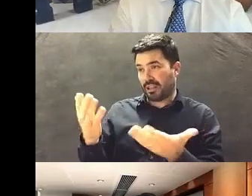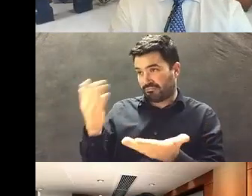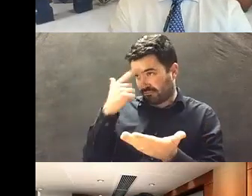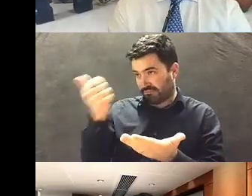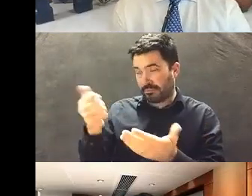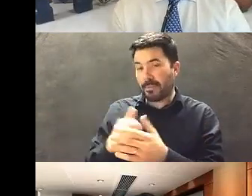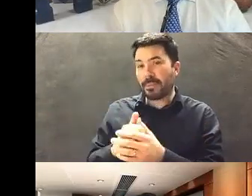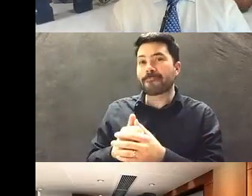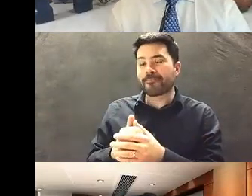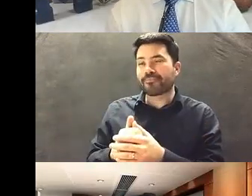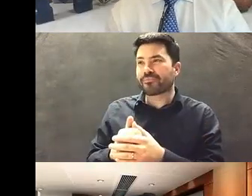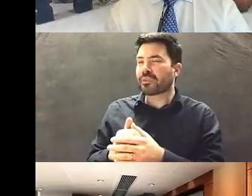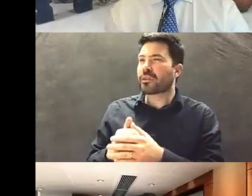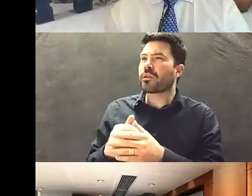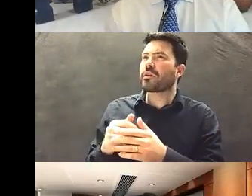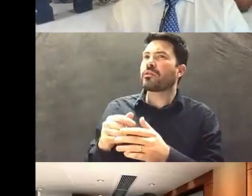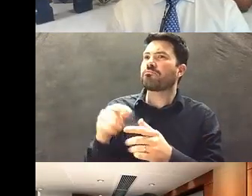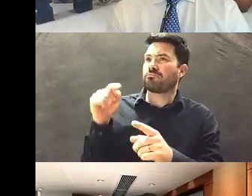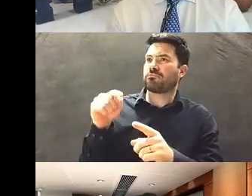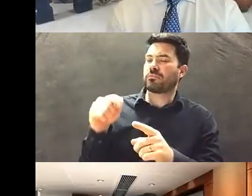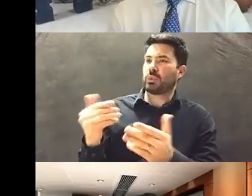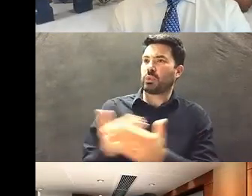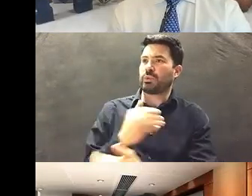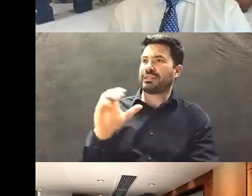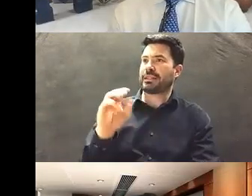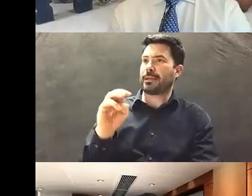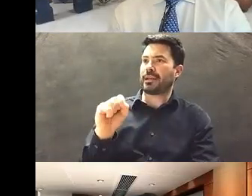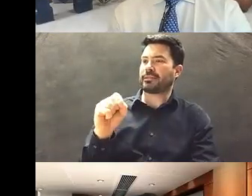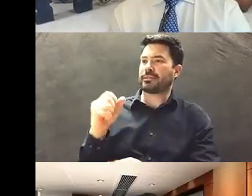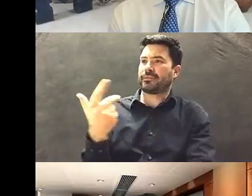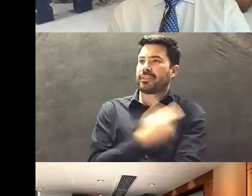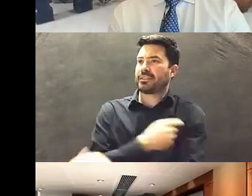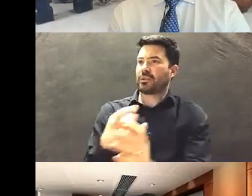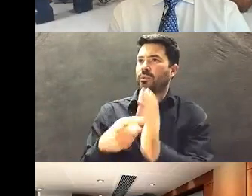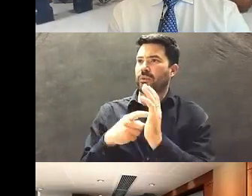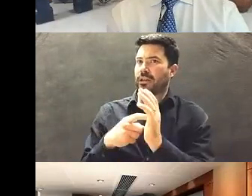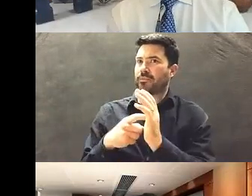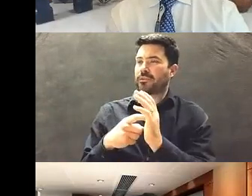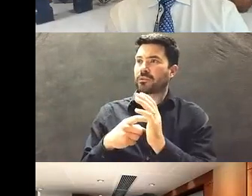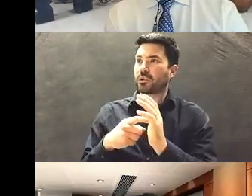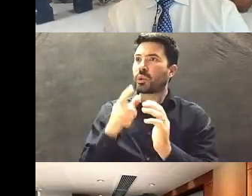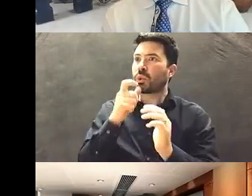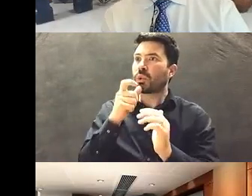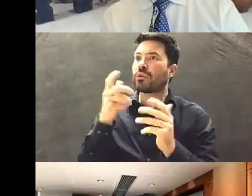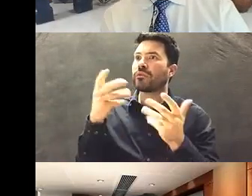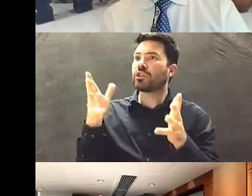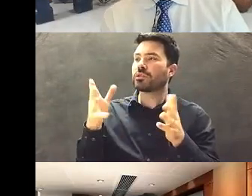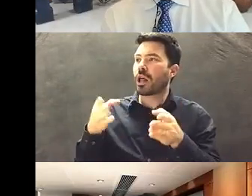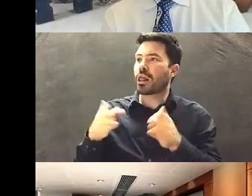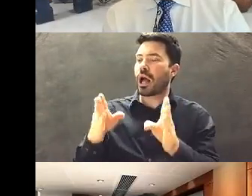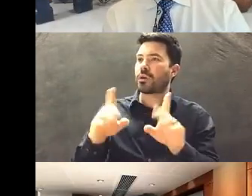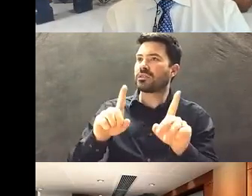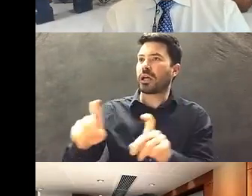What are the implications or changes related to the new CMS vaccine requirement and timing for those who have been allowed to test in lieu